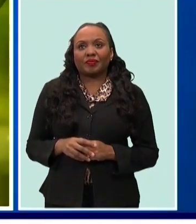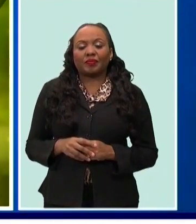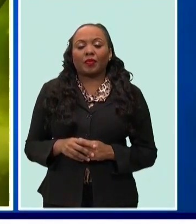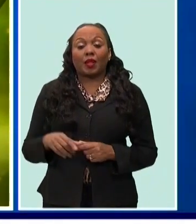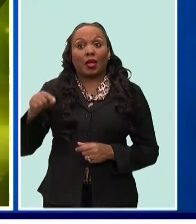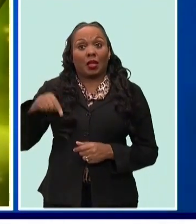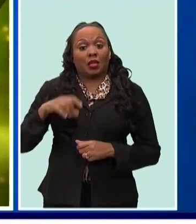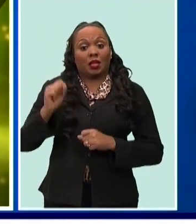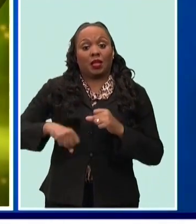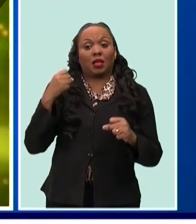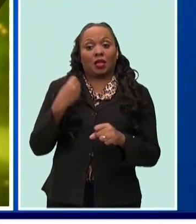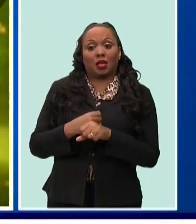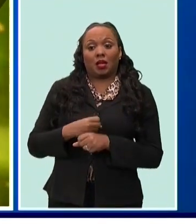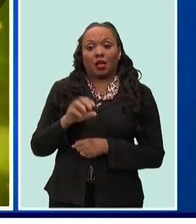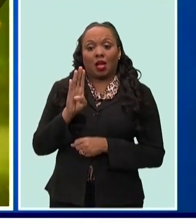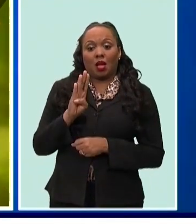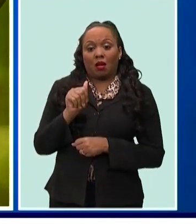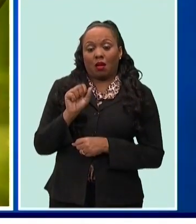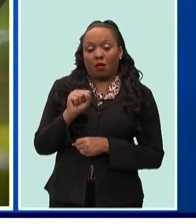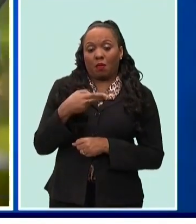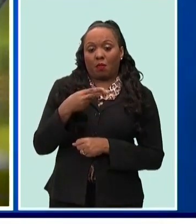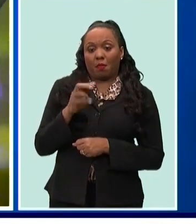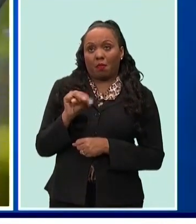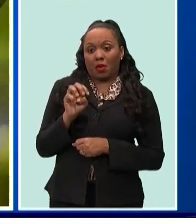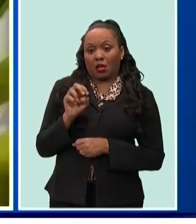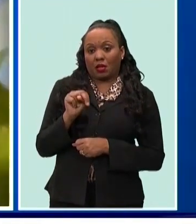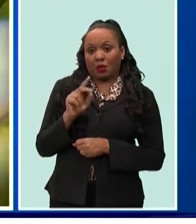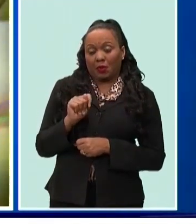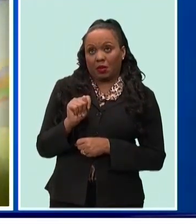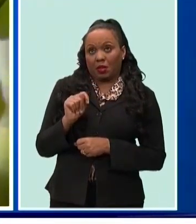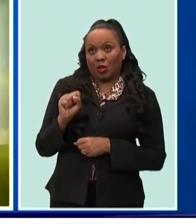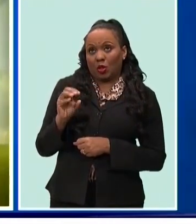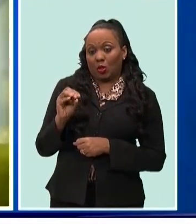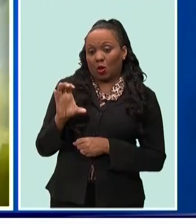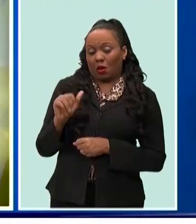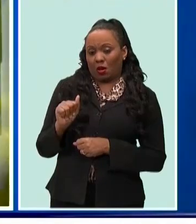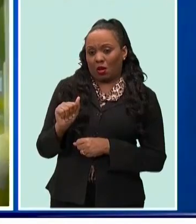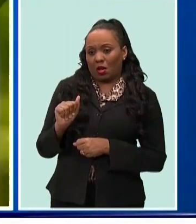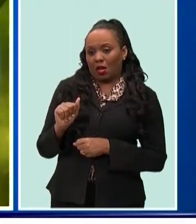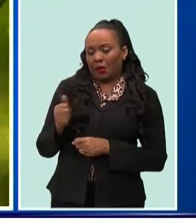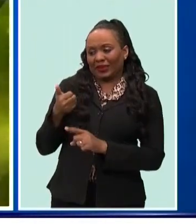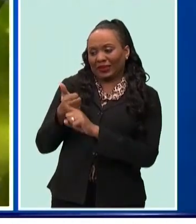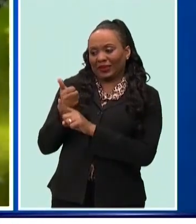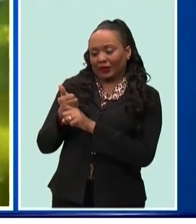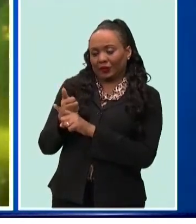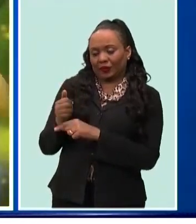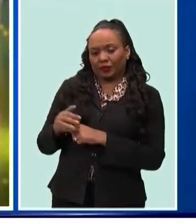Yellow International Bashment Soca Monarch is now a standalone event. The producers